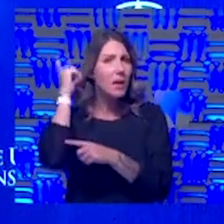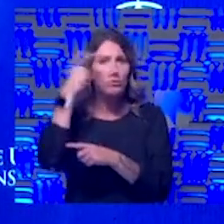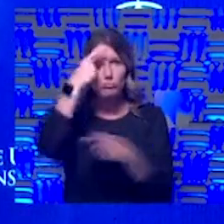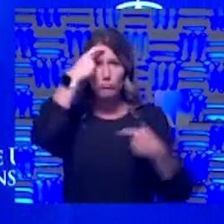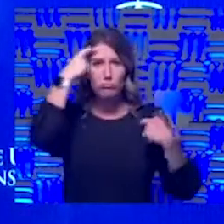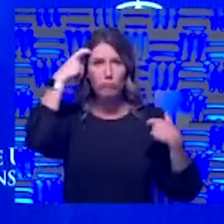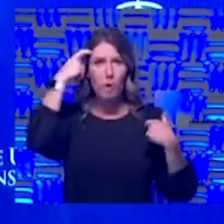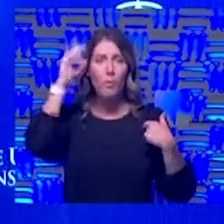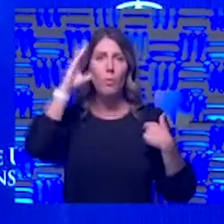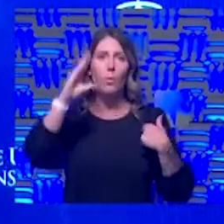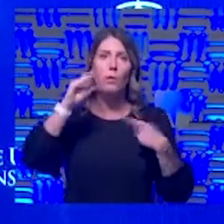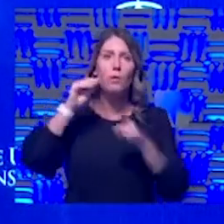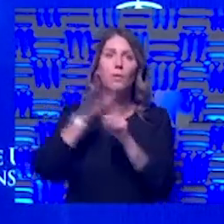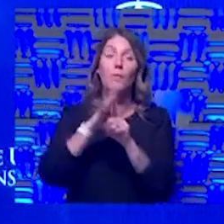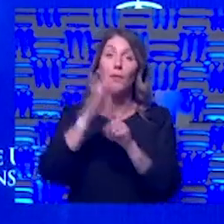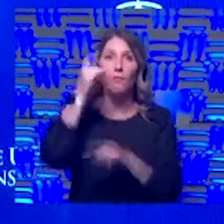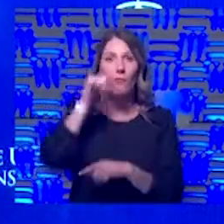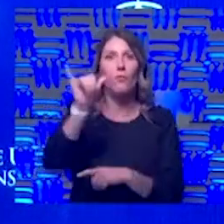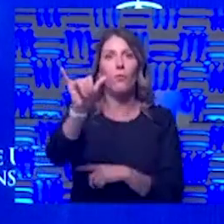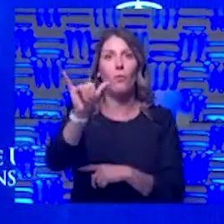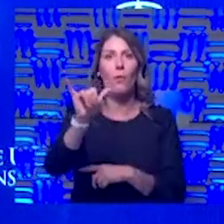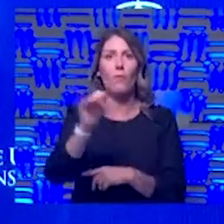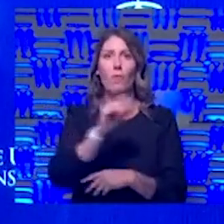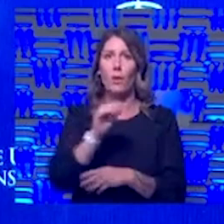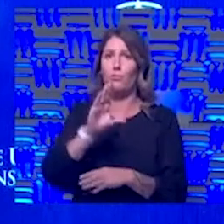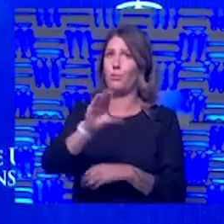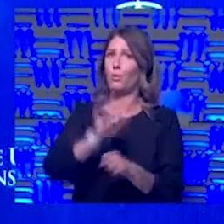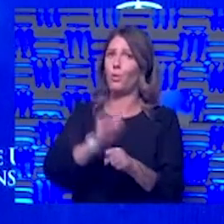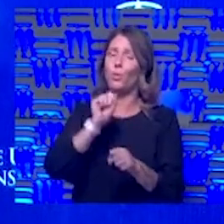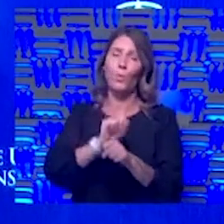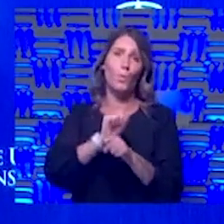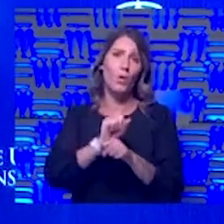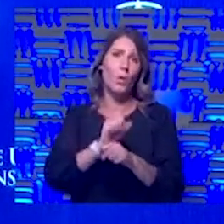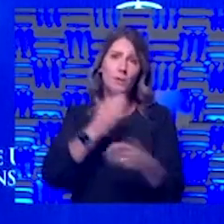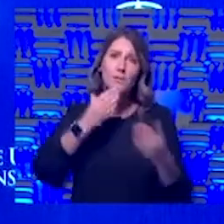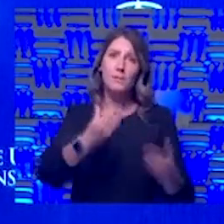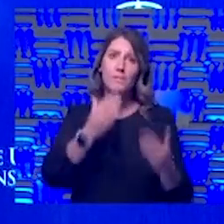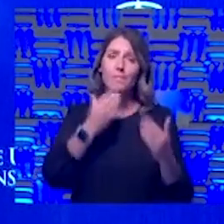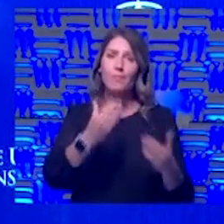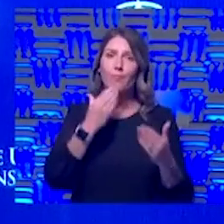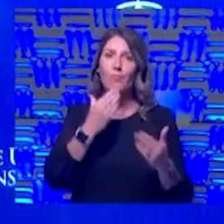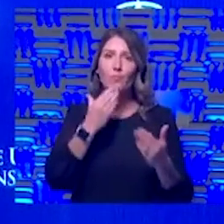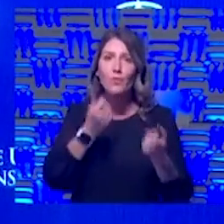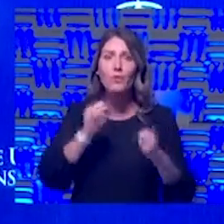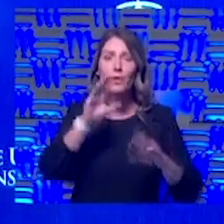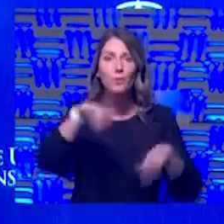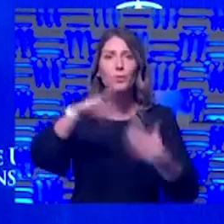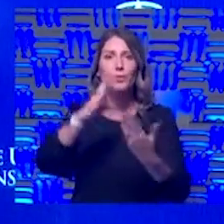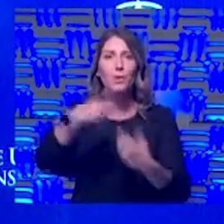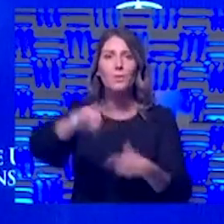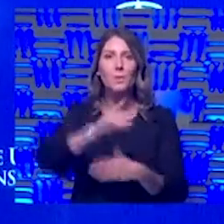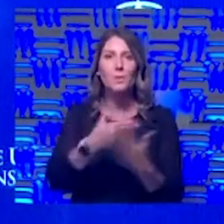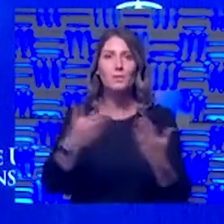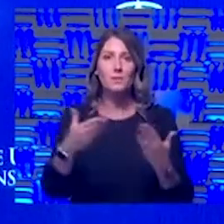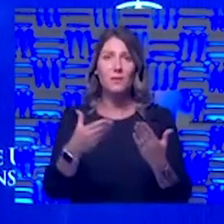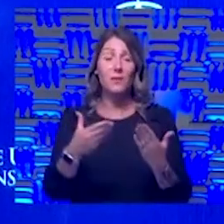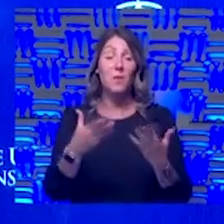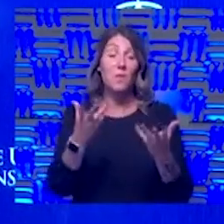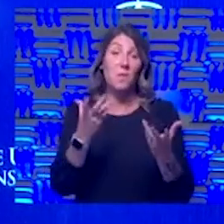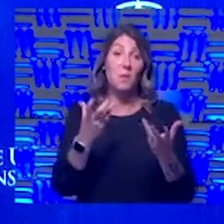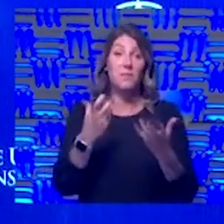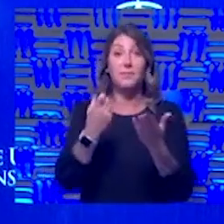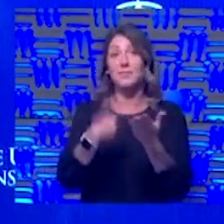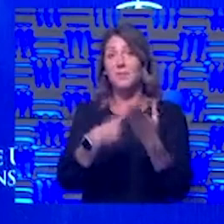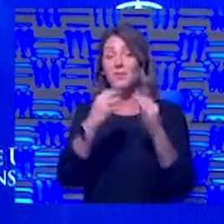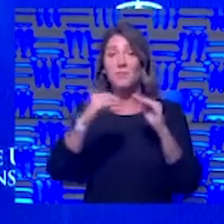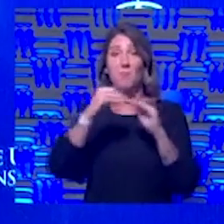forever. Mm-hmm. And the work that you all are doing is to be commended for trying to address some of that. Things we need to probably talk more about on